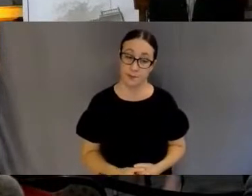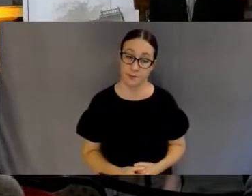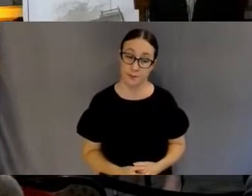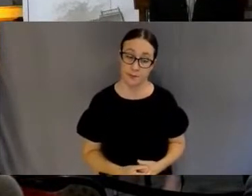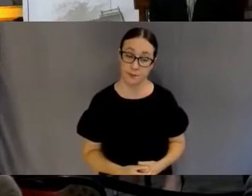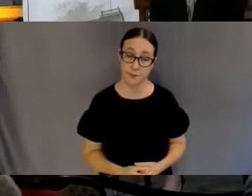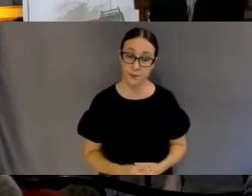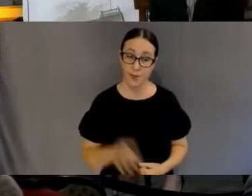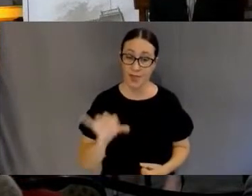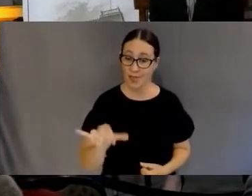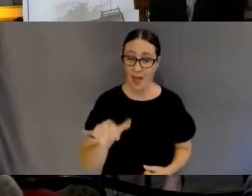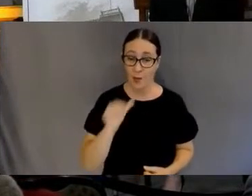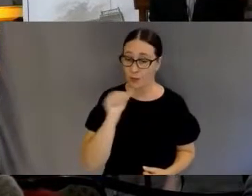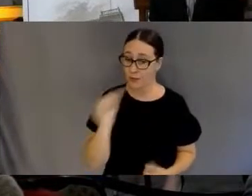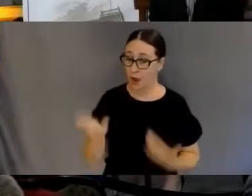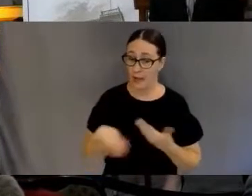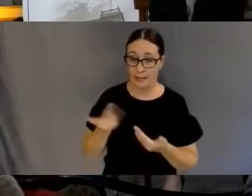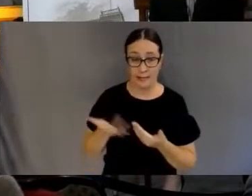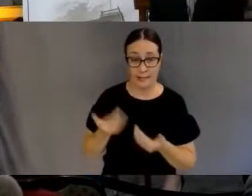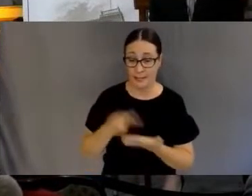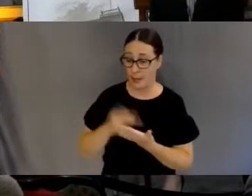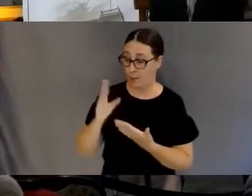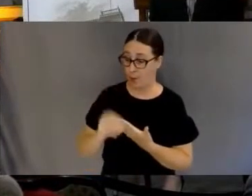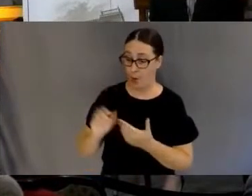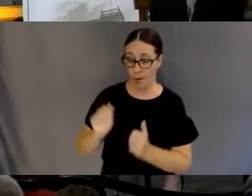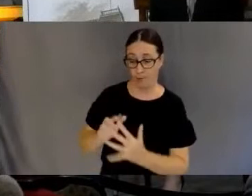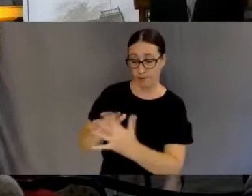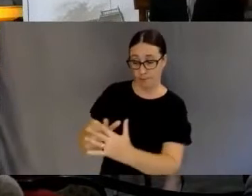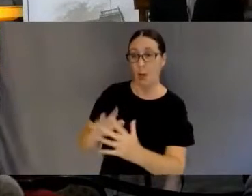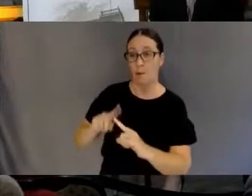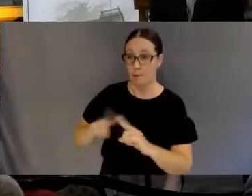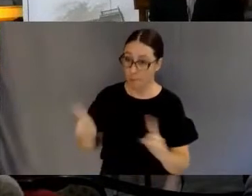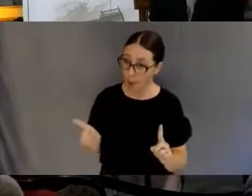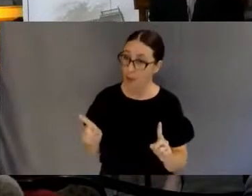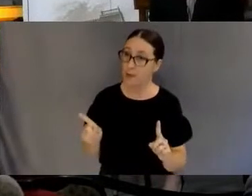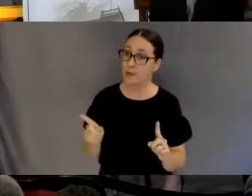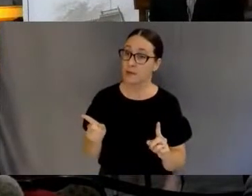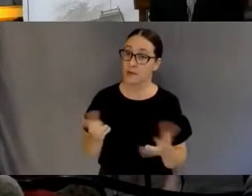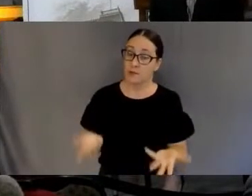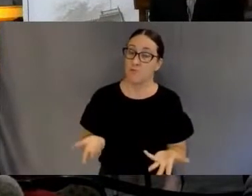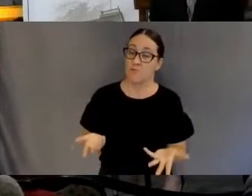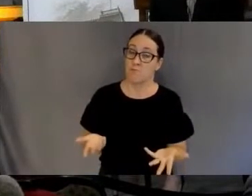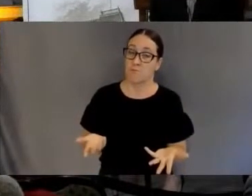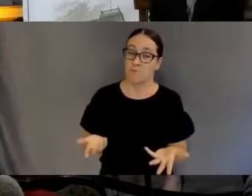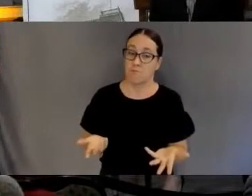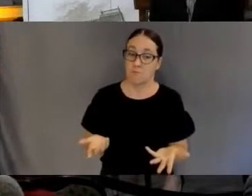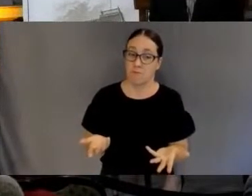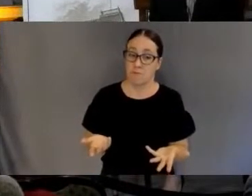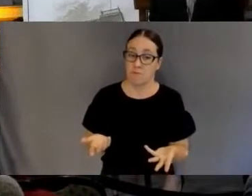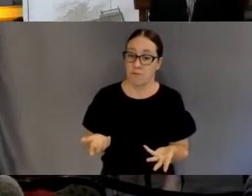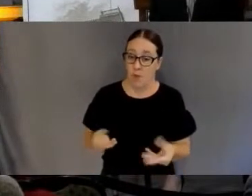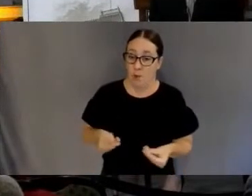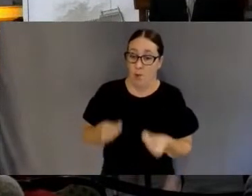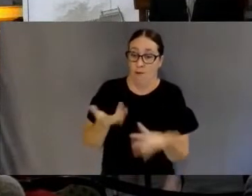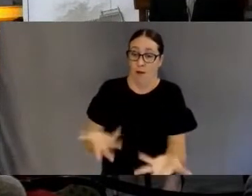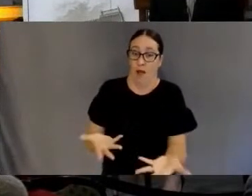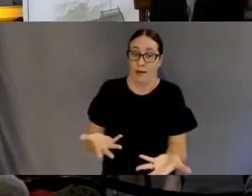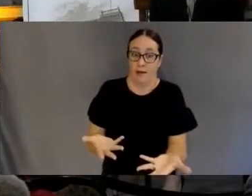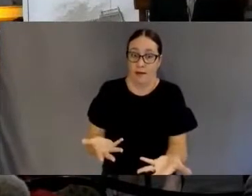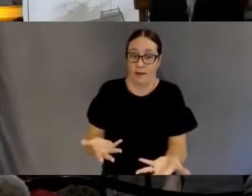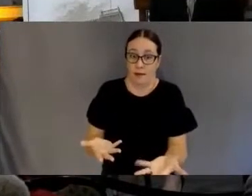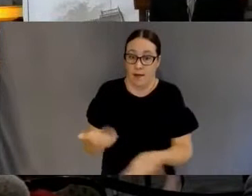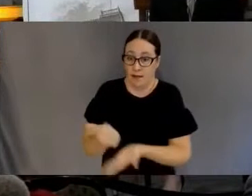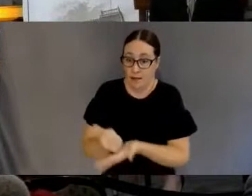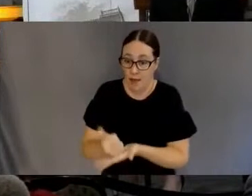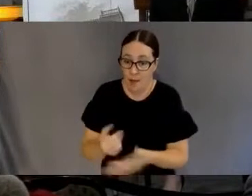an easy program to implement, but it was relatively easy to get relief, to get monthly checks